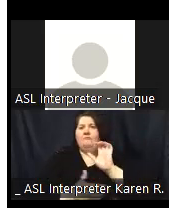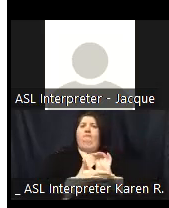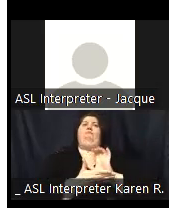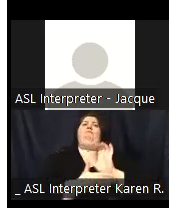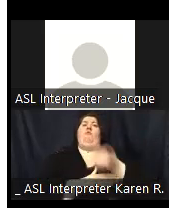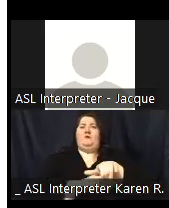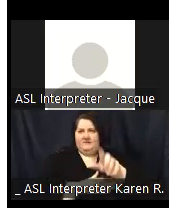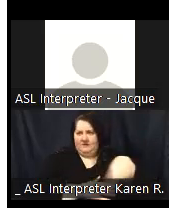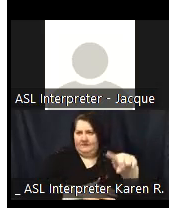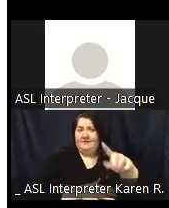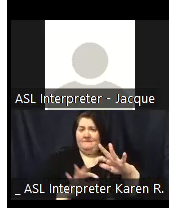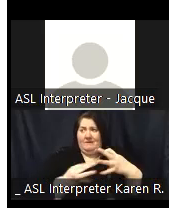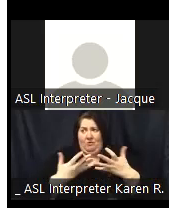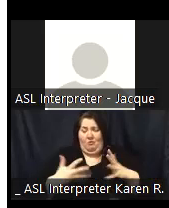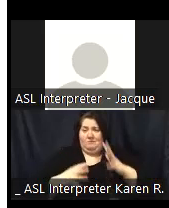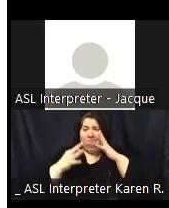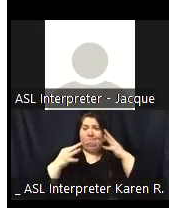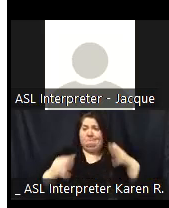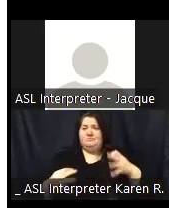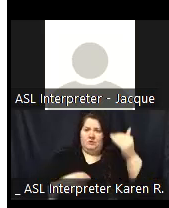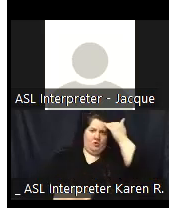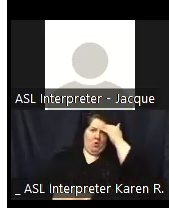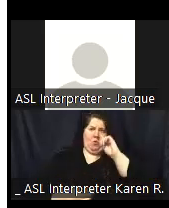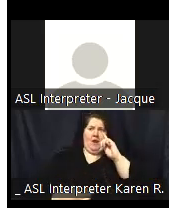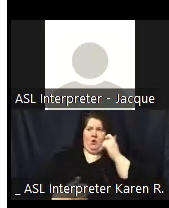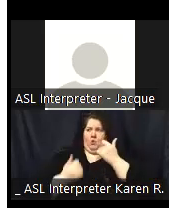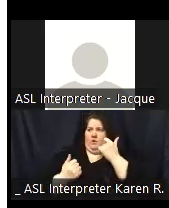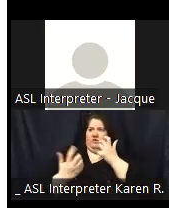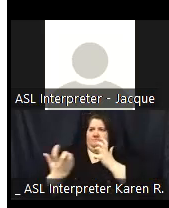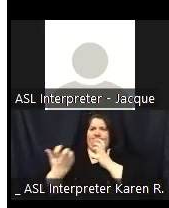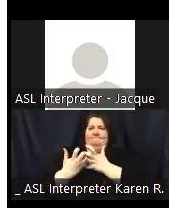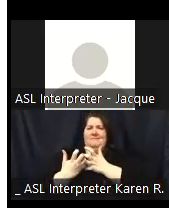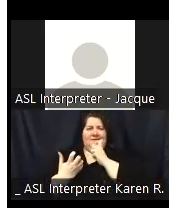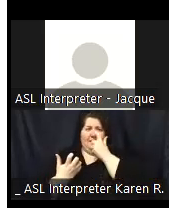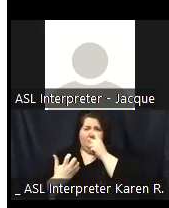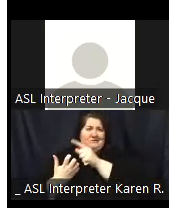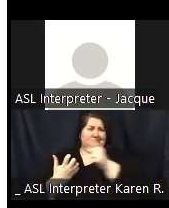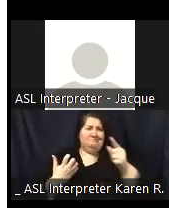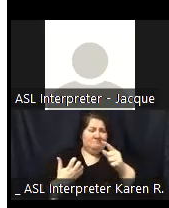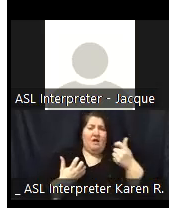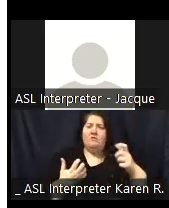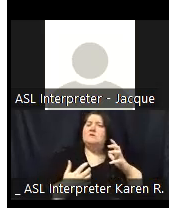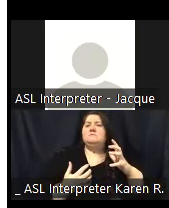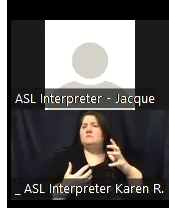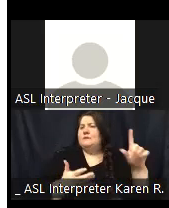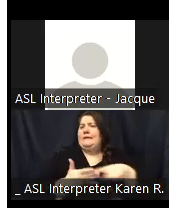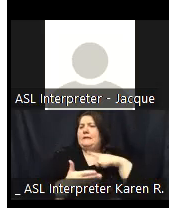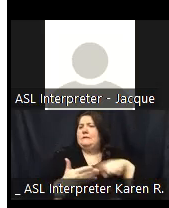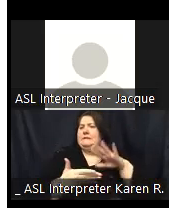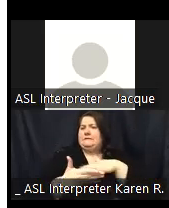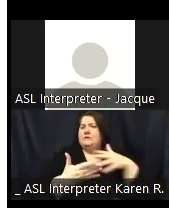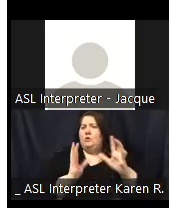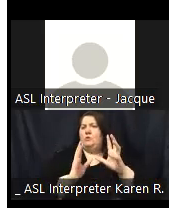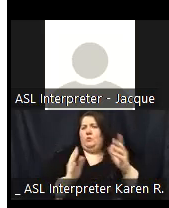family, they already made their choice, they know what they want, they're not interested in the welcome session, then we would cancel that scheduled welcome session,